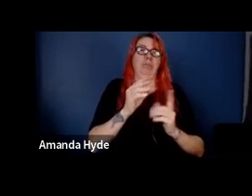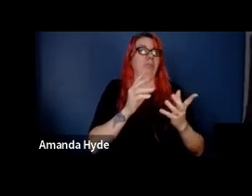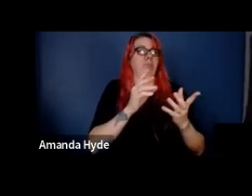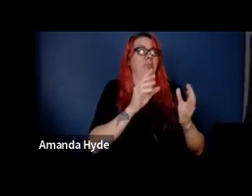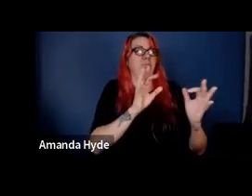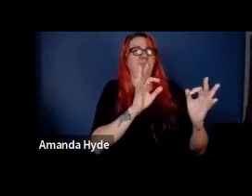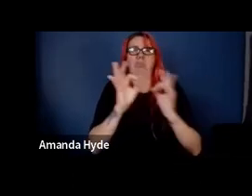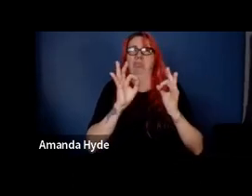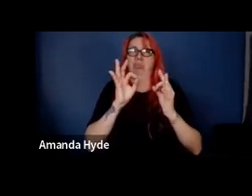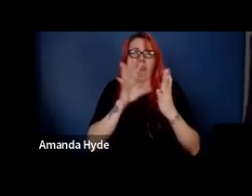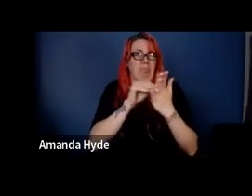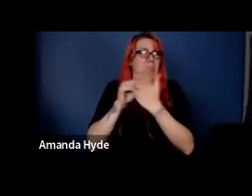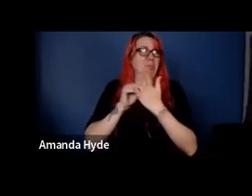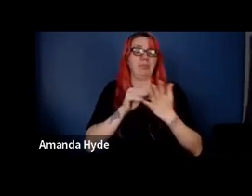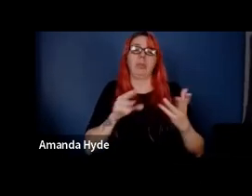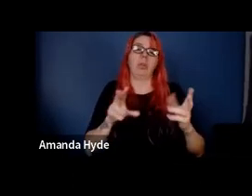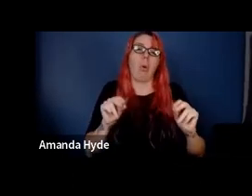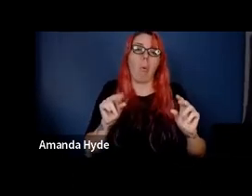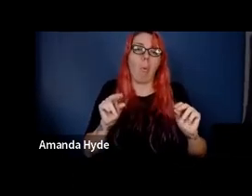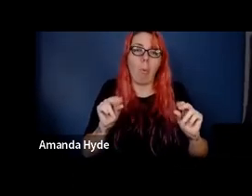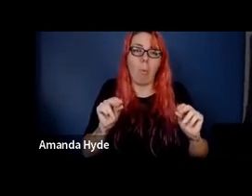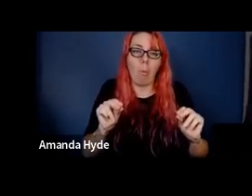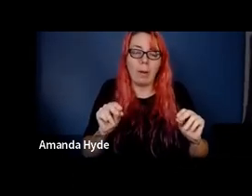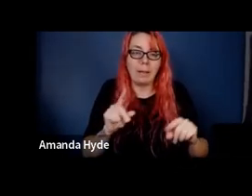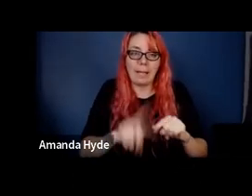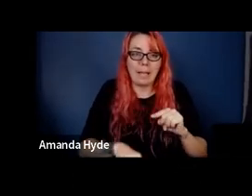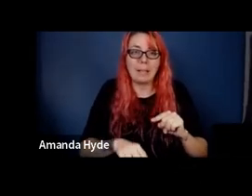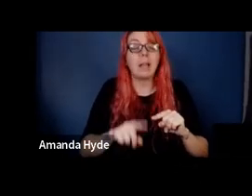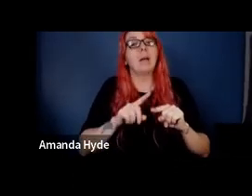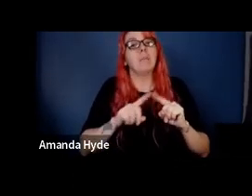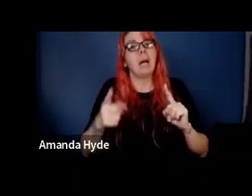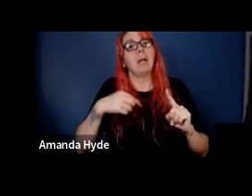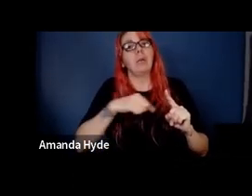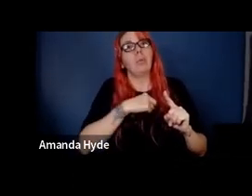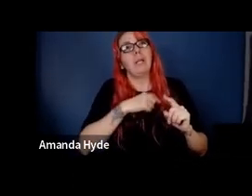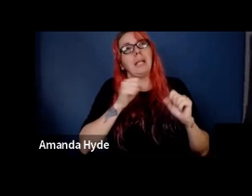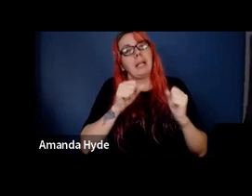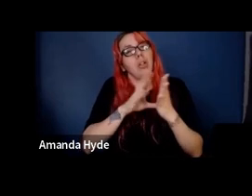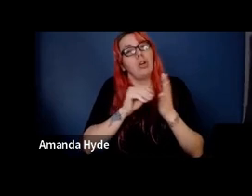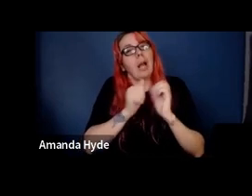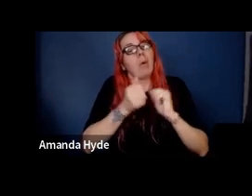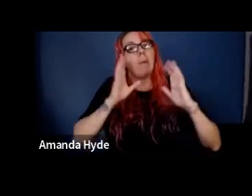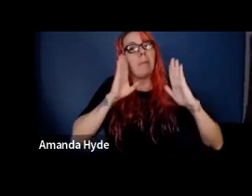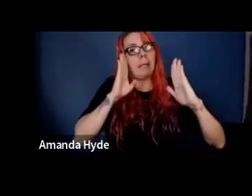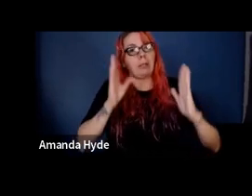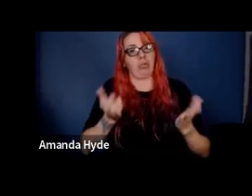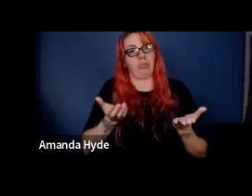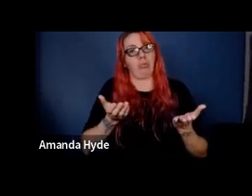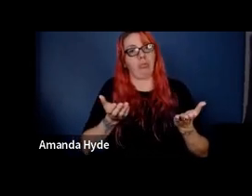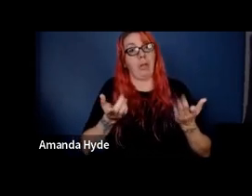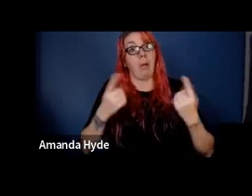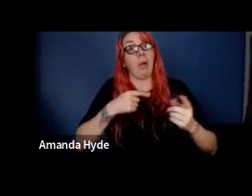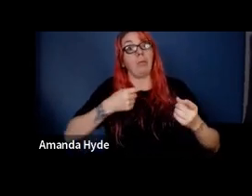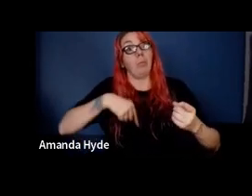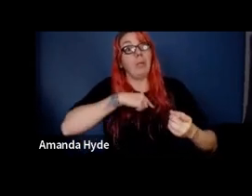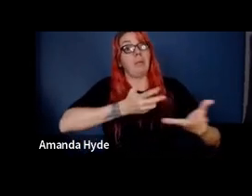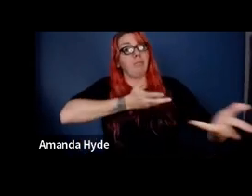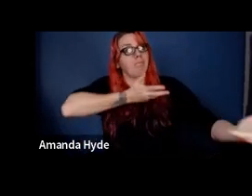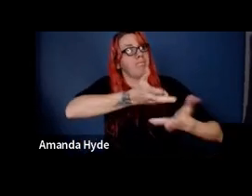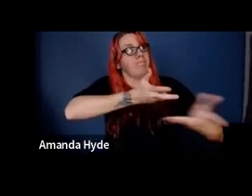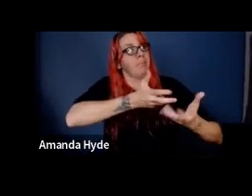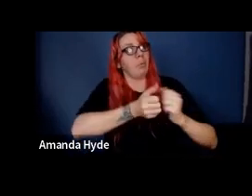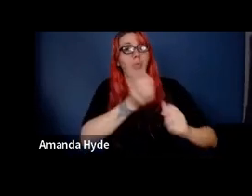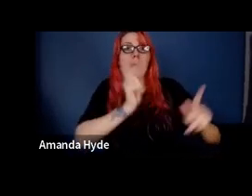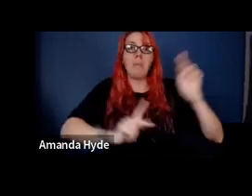of things to pay attention to in how we engage and how we build community with each other. And so one of them, as you can see here in this list, is communication,